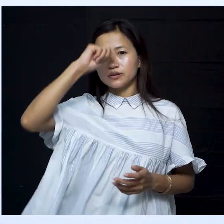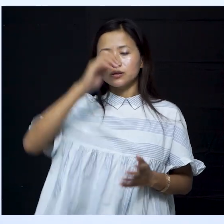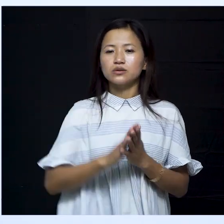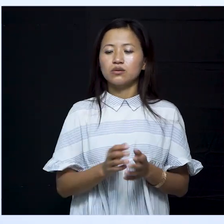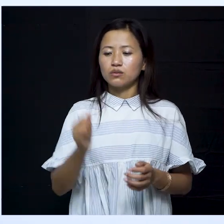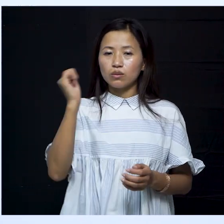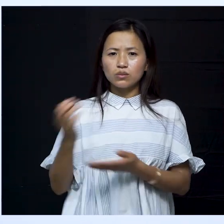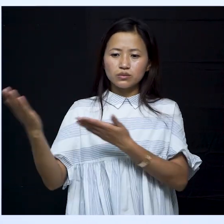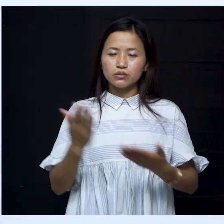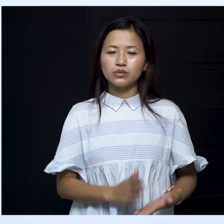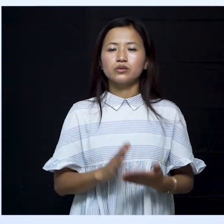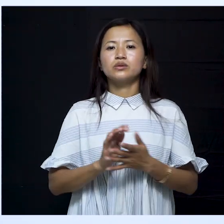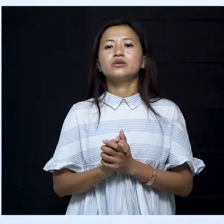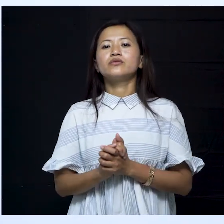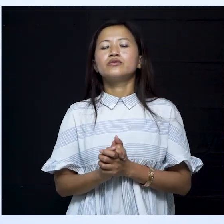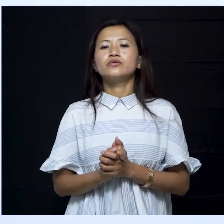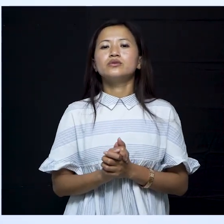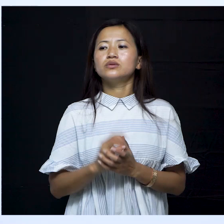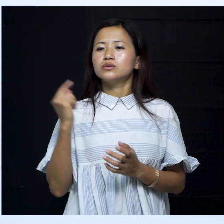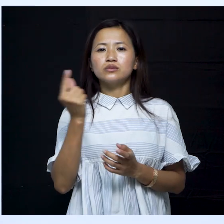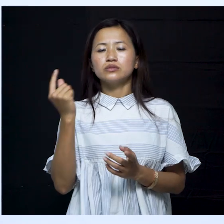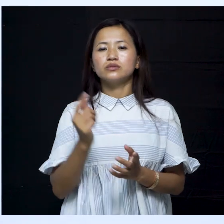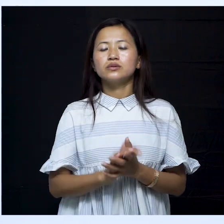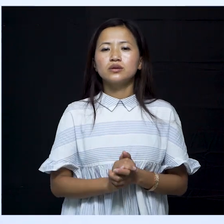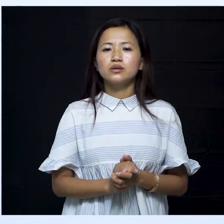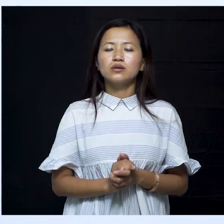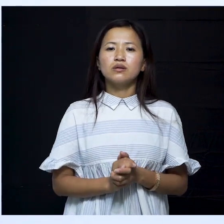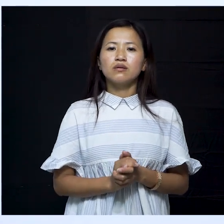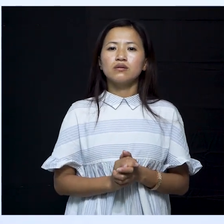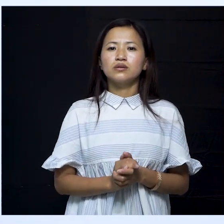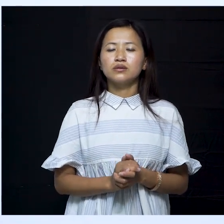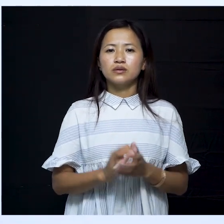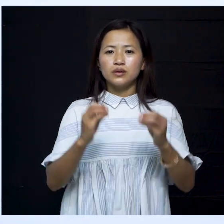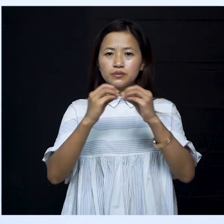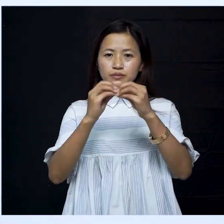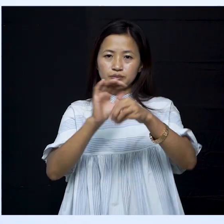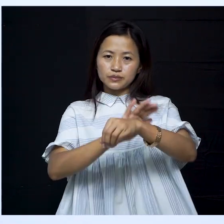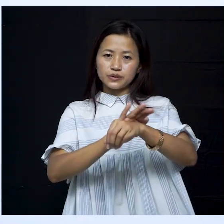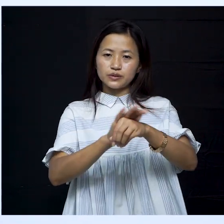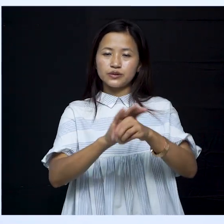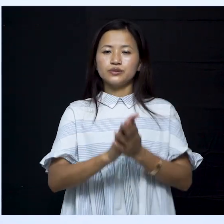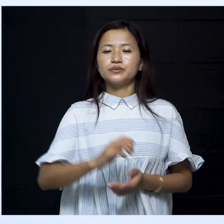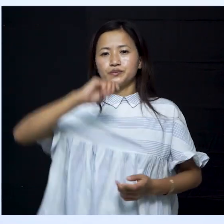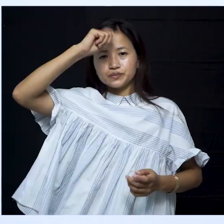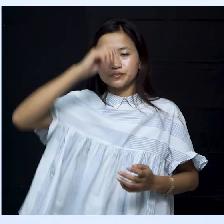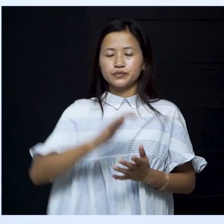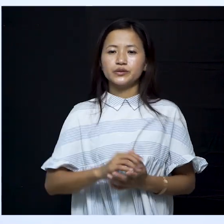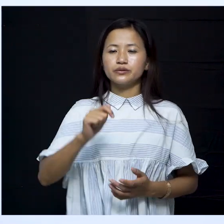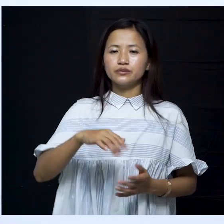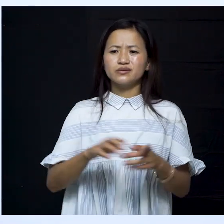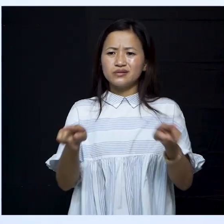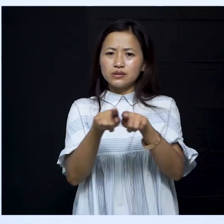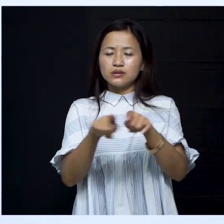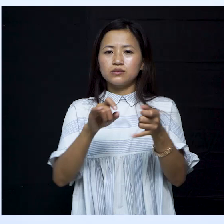also borrowed from, in fact, try to uses the British English. So that's why he said, in a similar situation, if